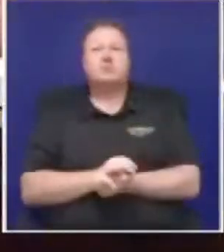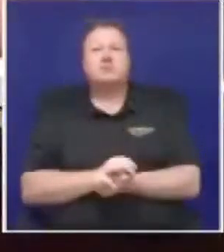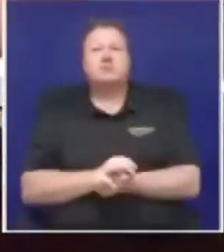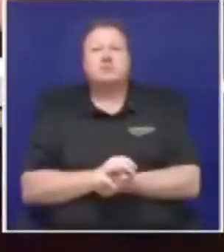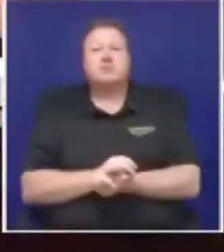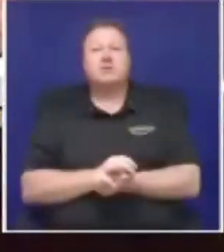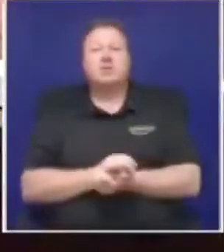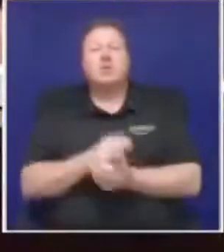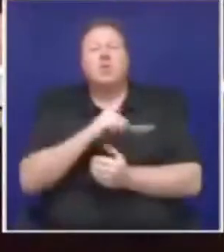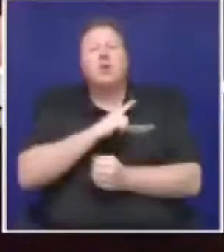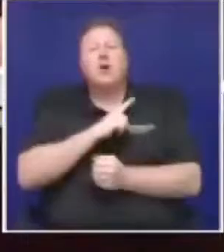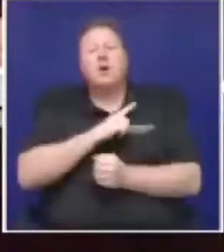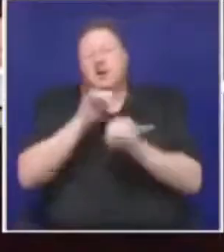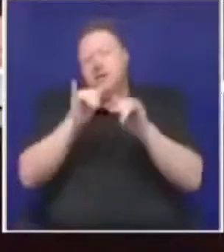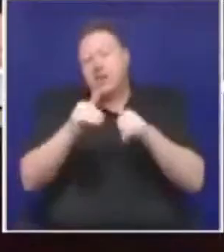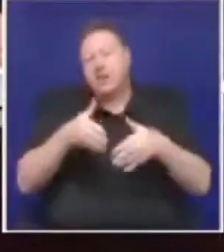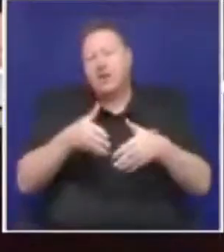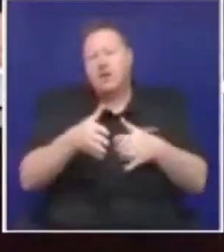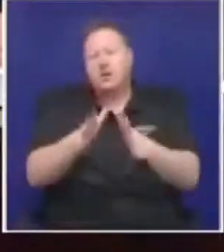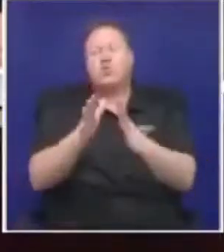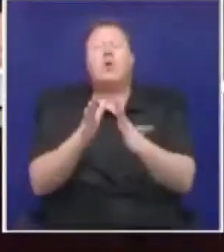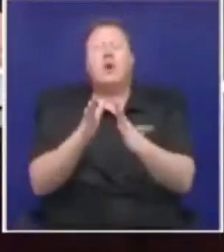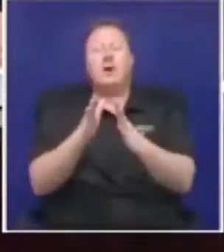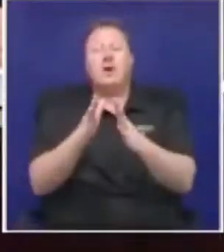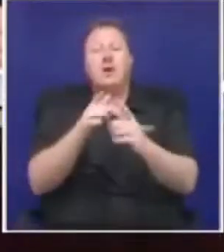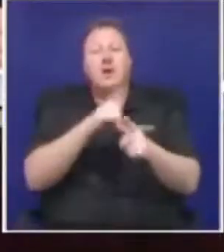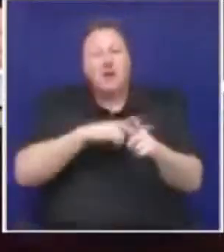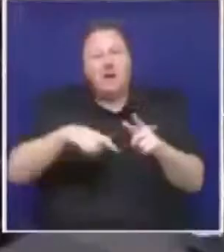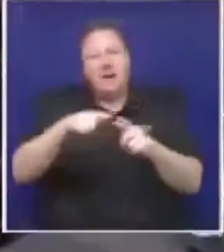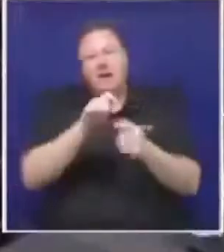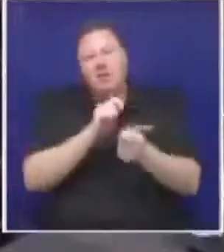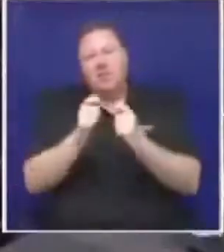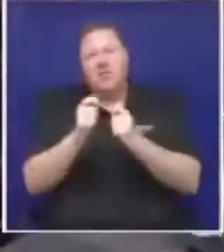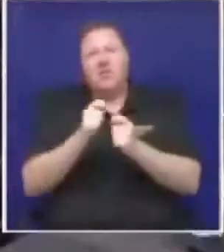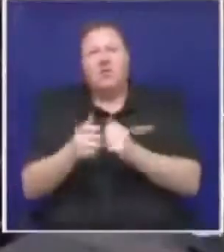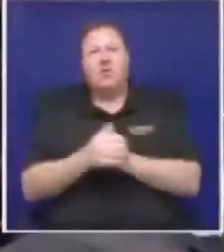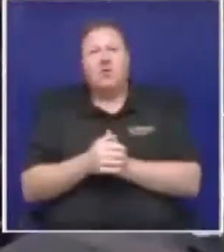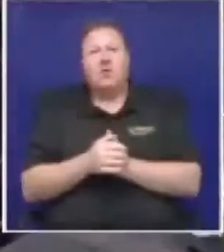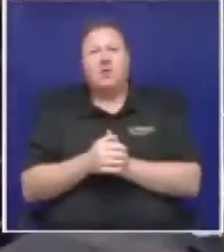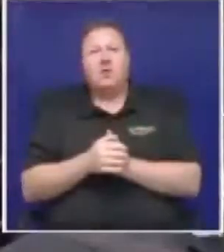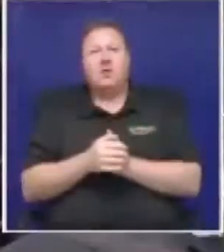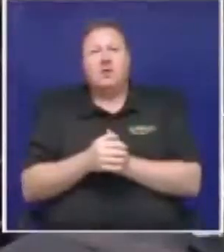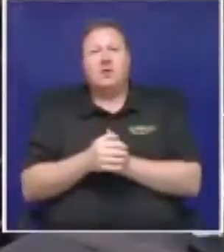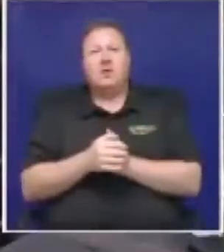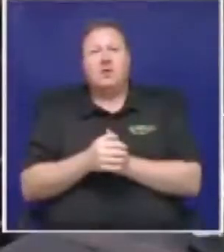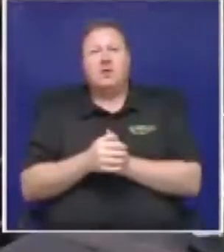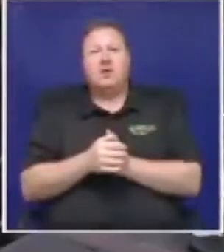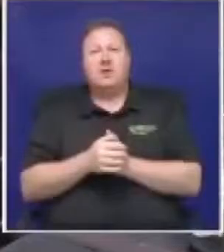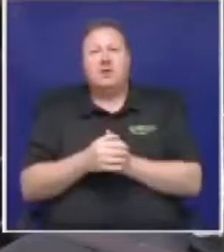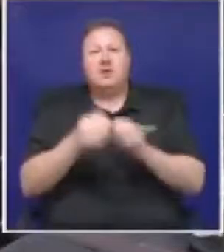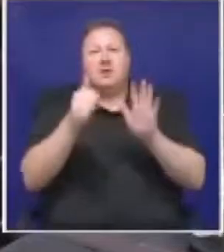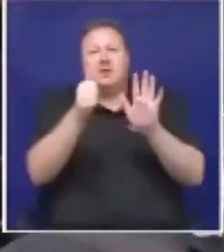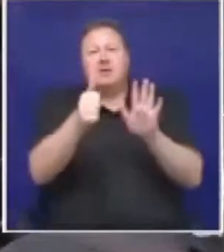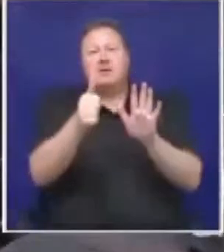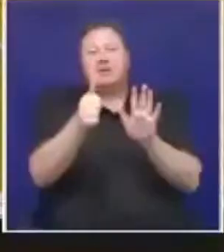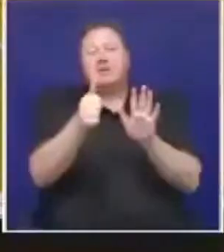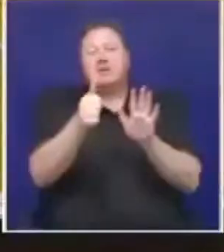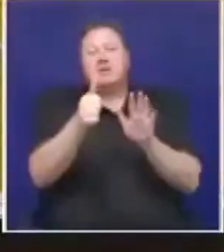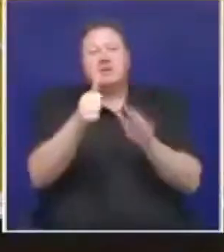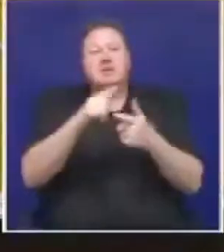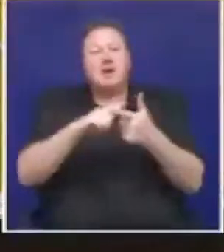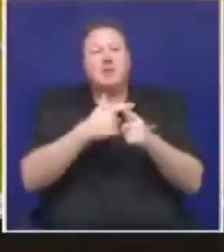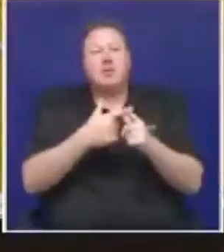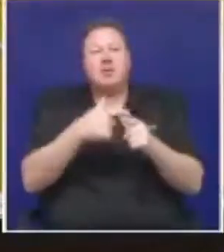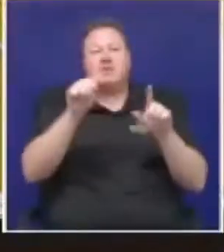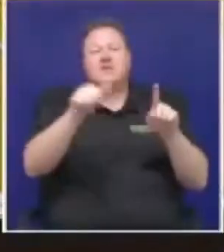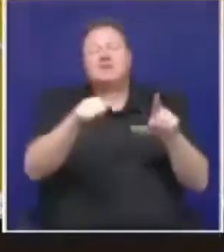a mechanism to fast-track land reform and backdating the date for land claims to 6 April 1652